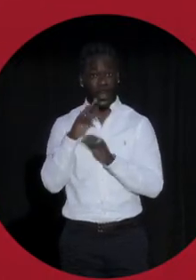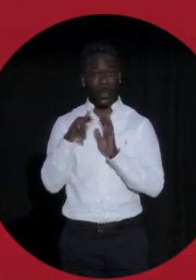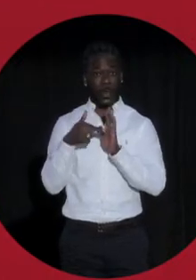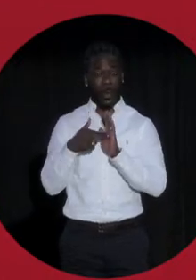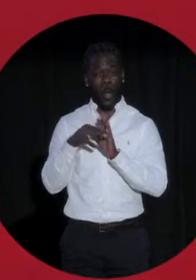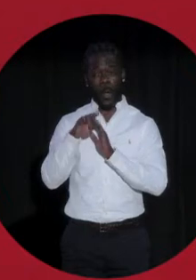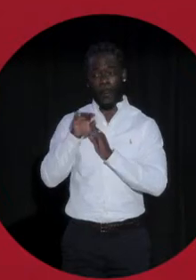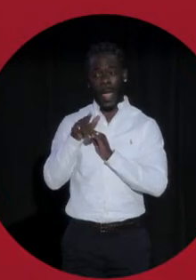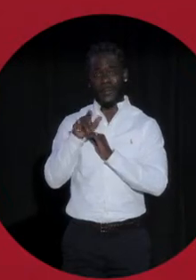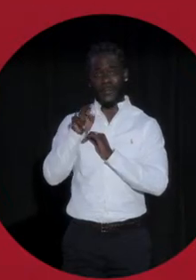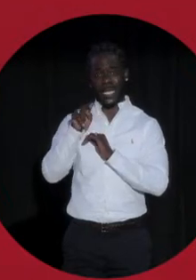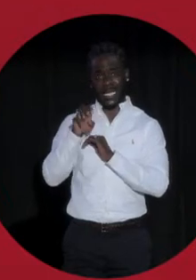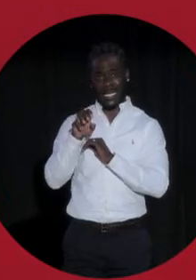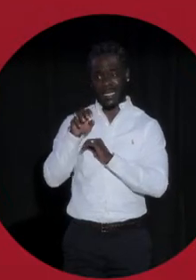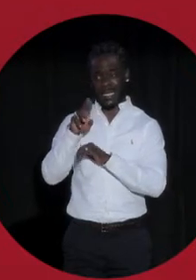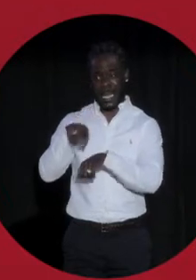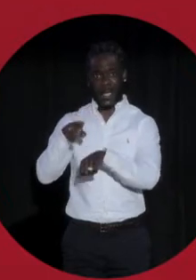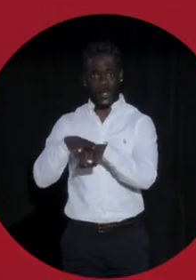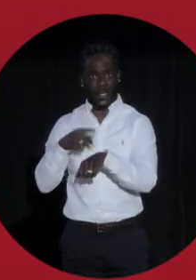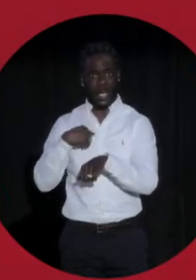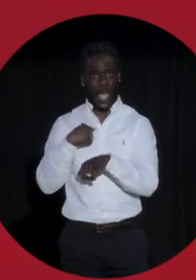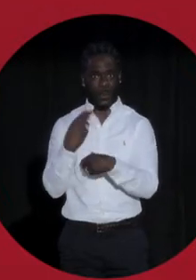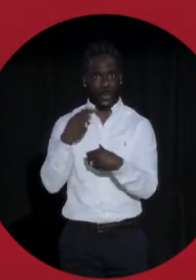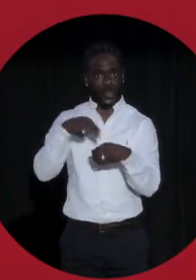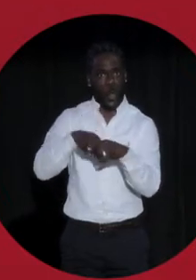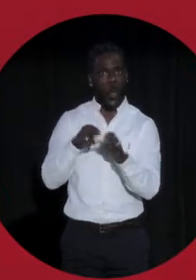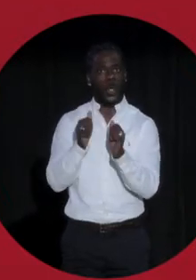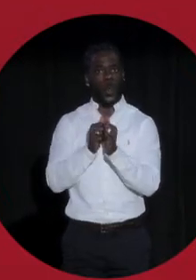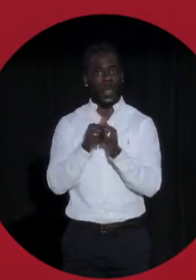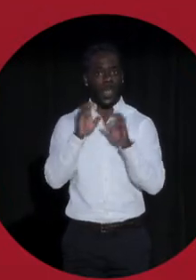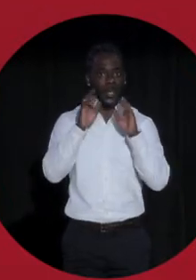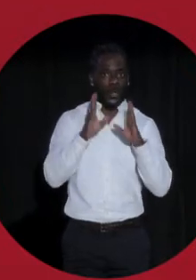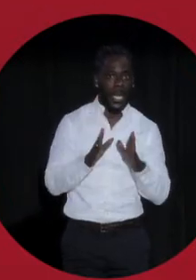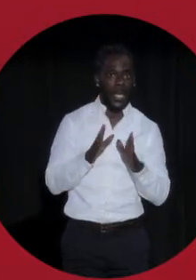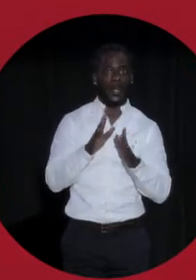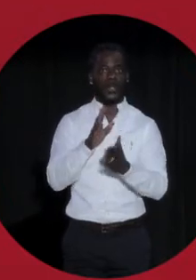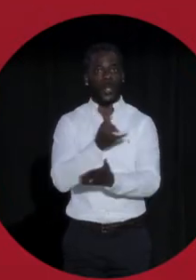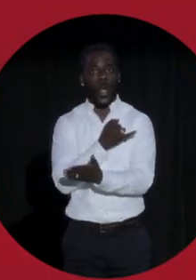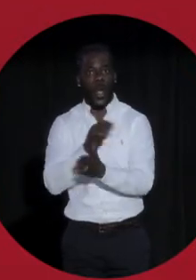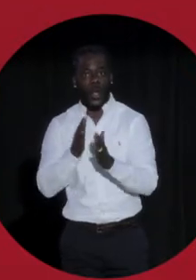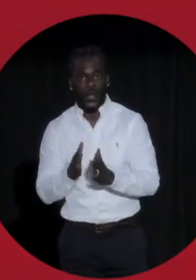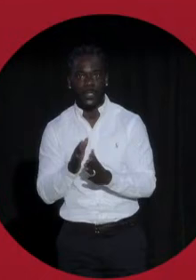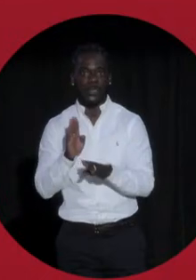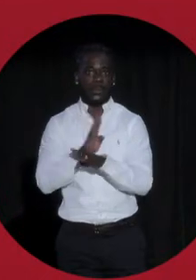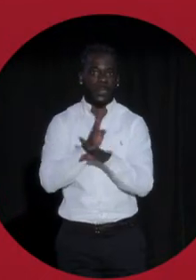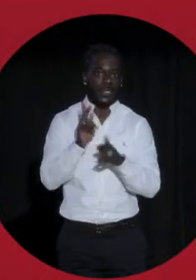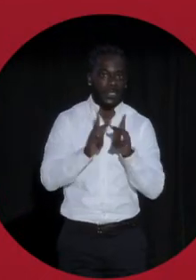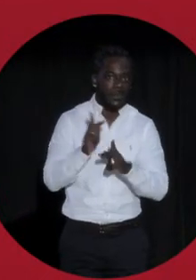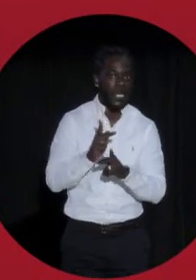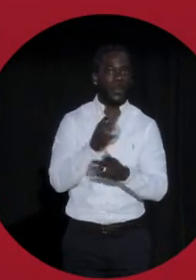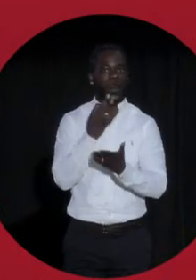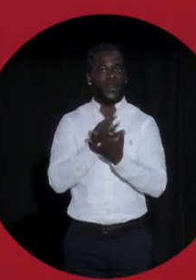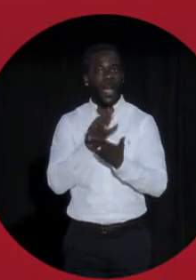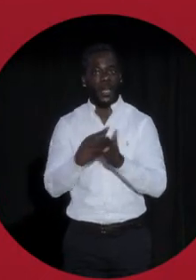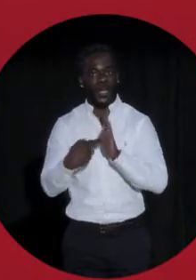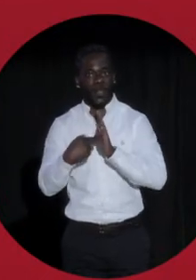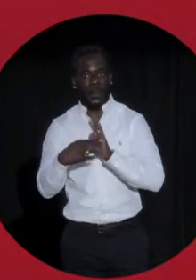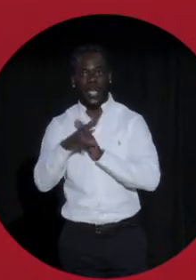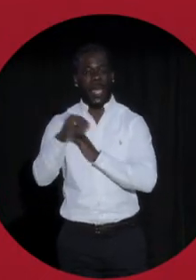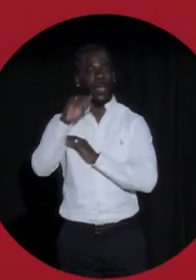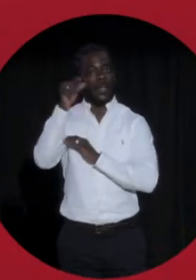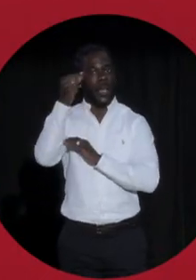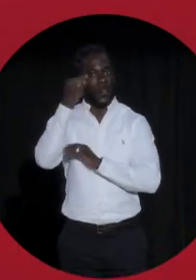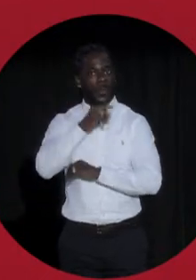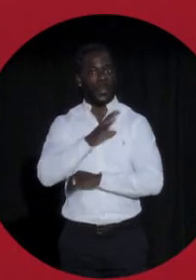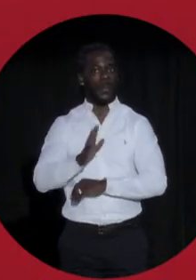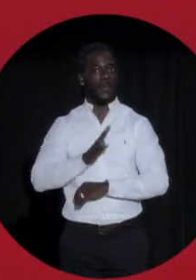Bafokeng Nation. I joined with educators, artists, commerce, finance representatives, and government